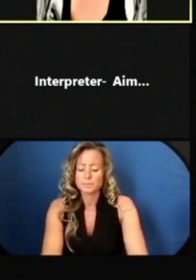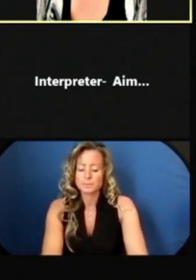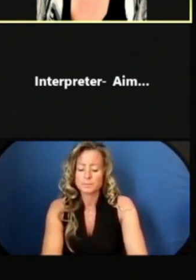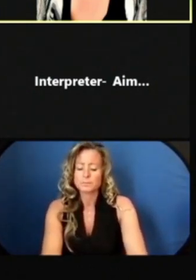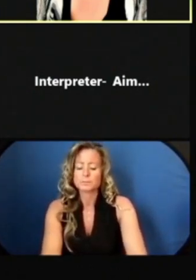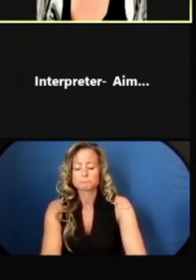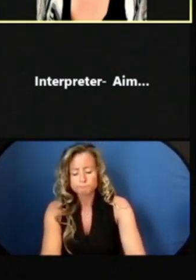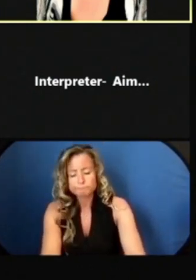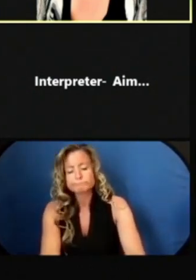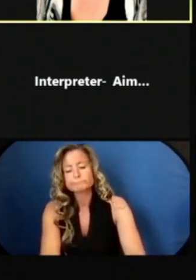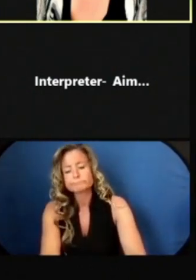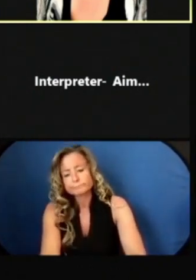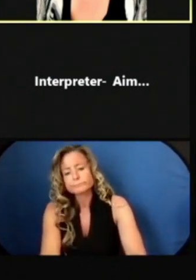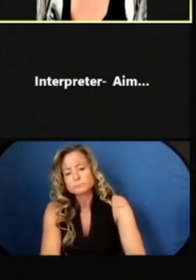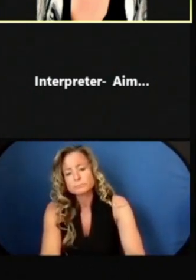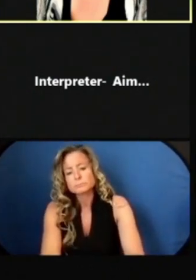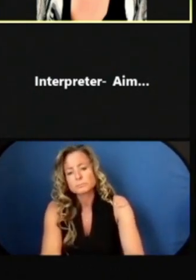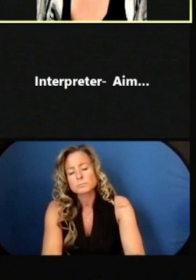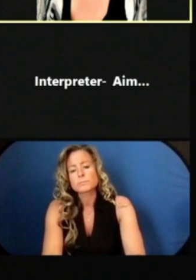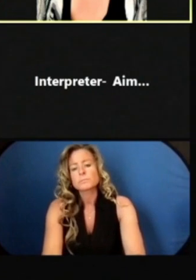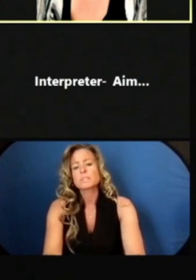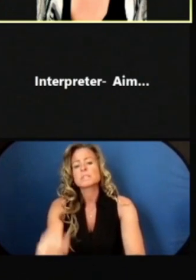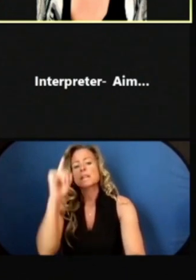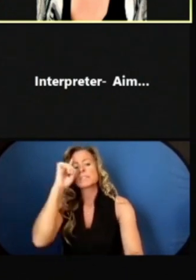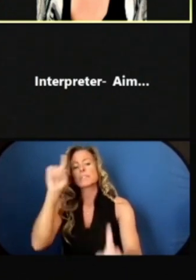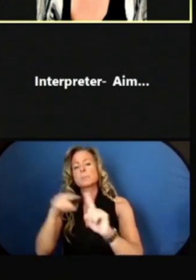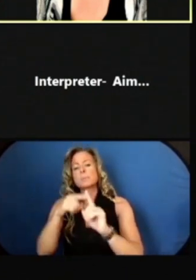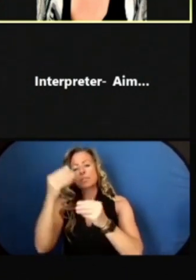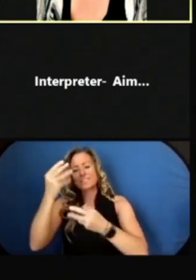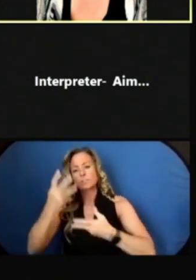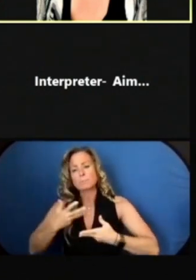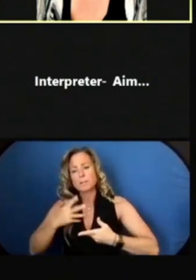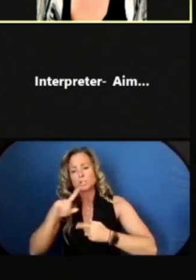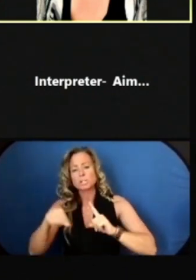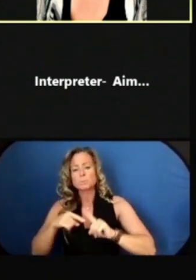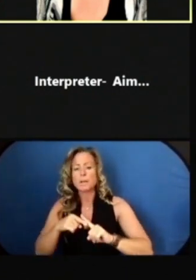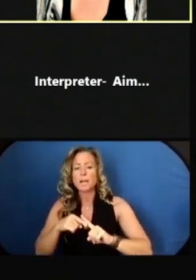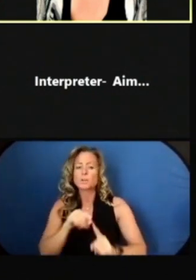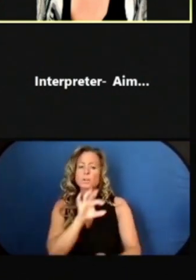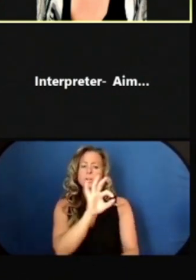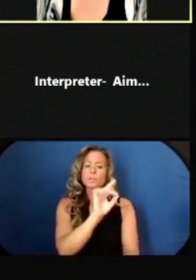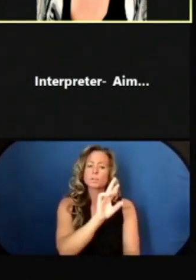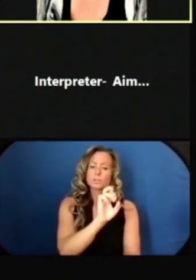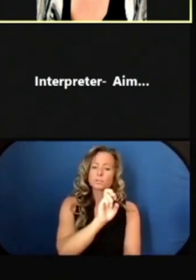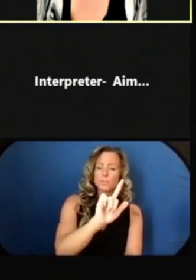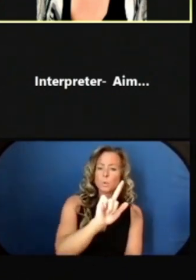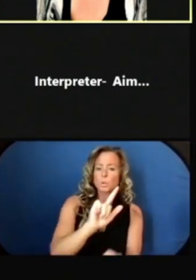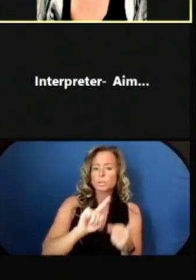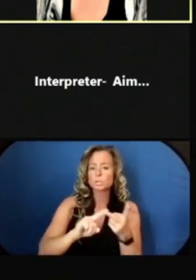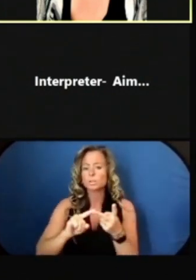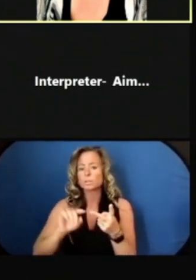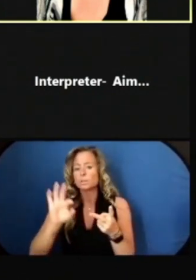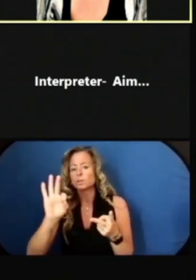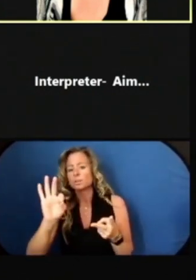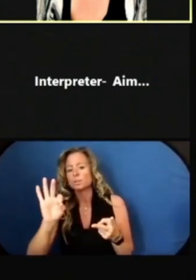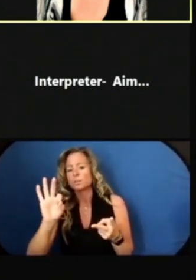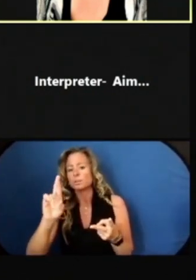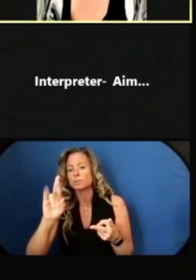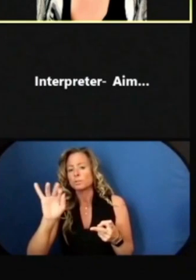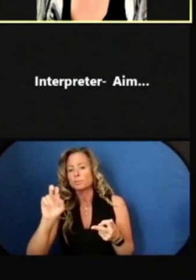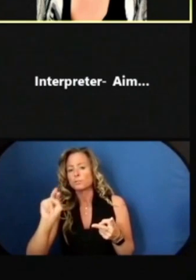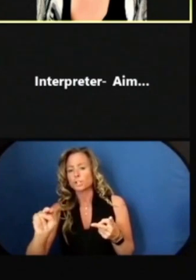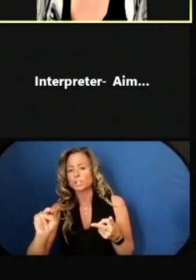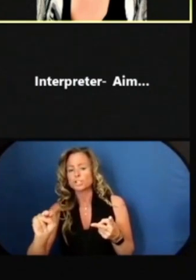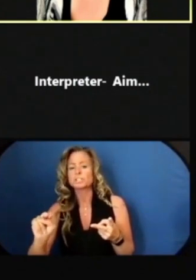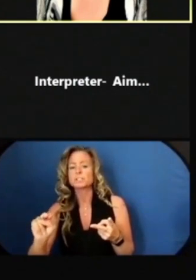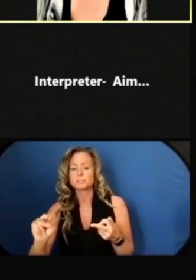And then think about content in the form of fuel or fiction. And I got this